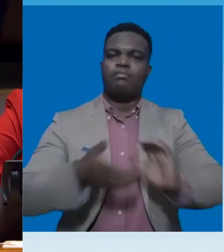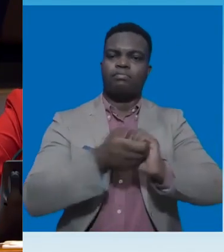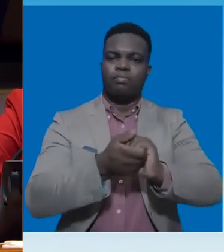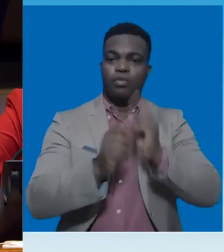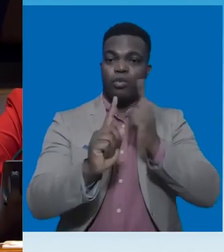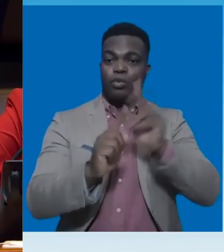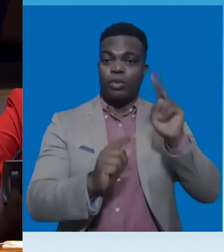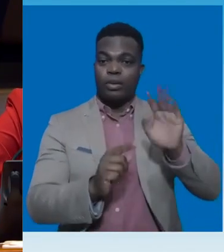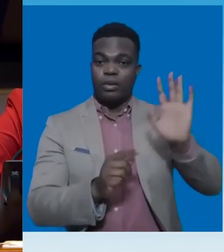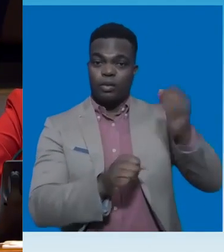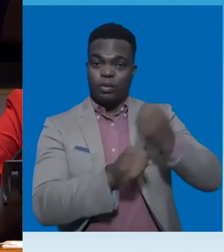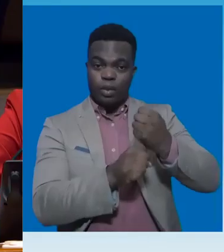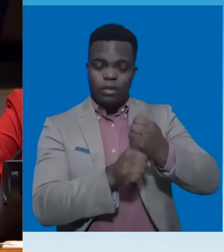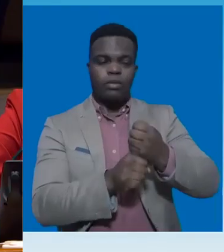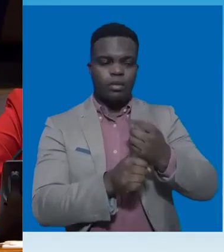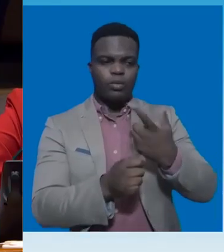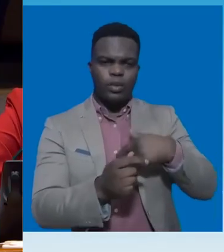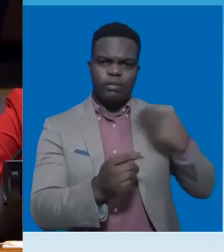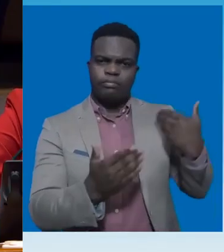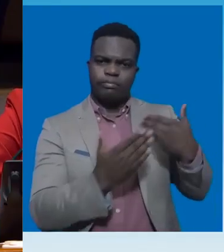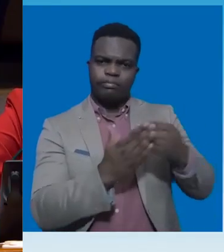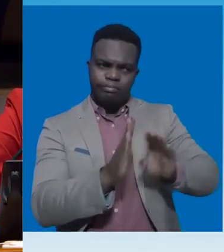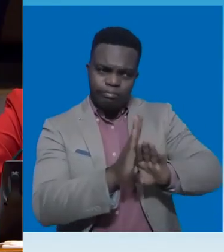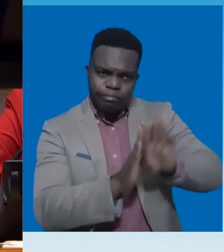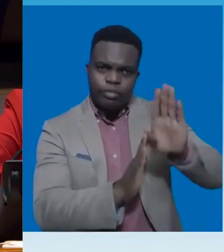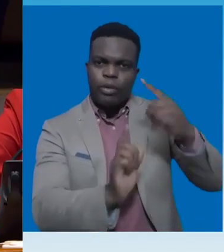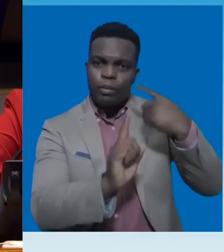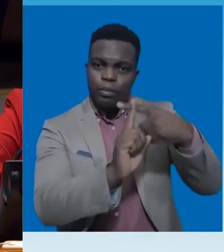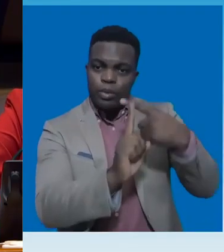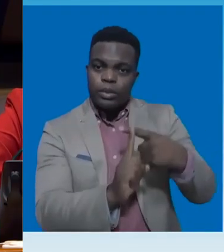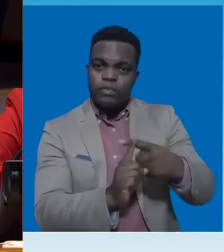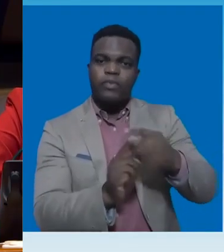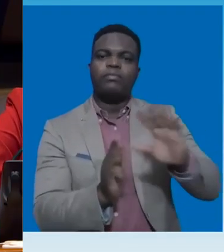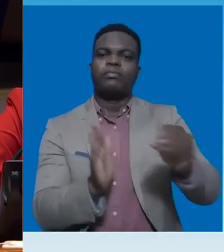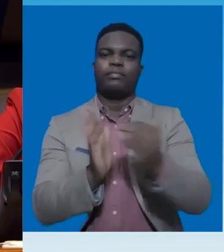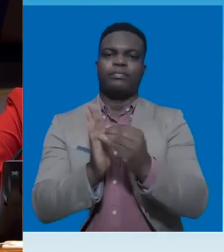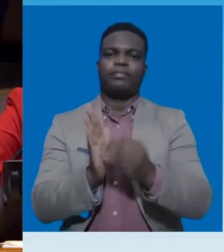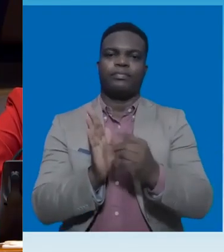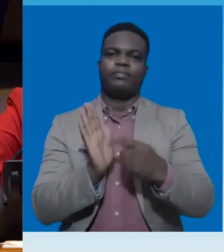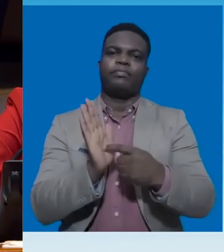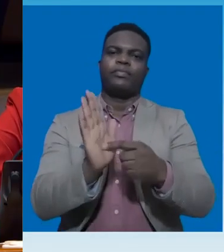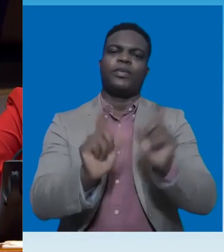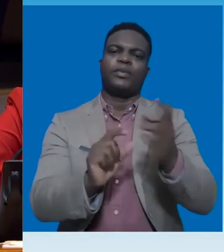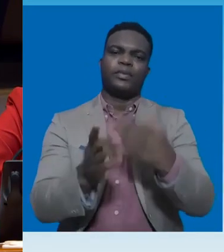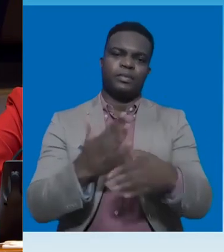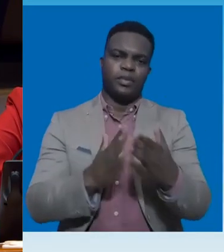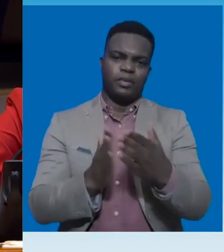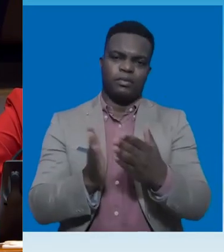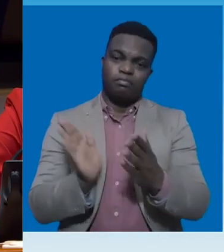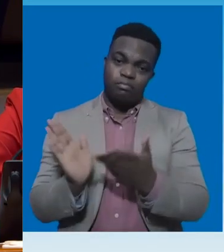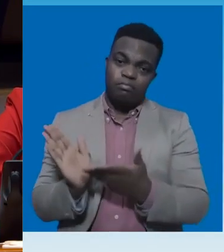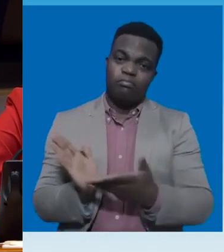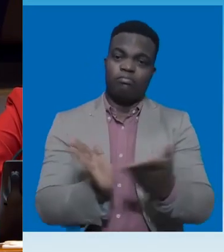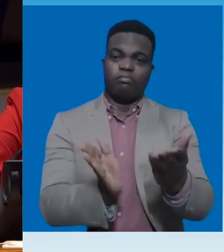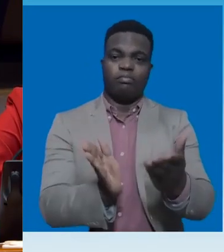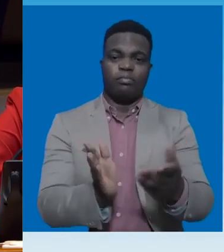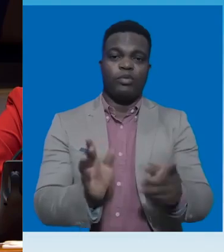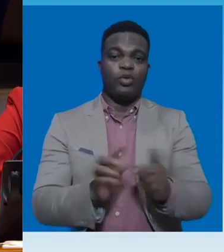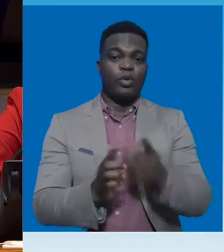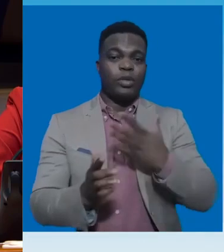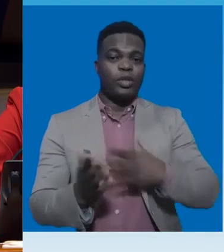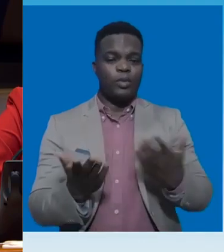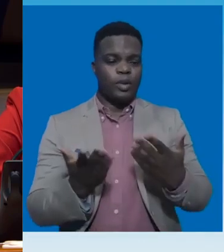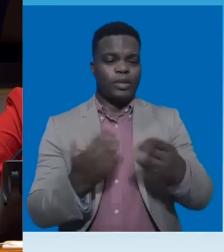this regard, consideration should be given to elevating UNDIS to the level of the often under